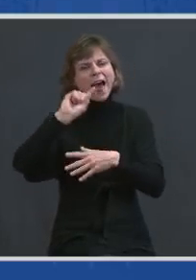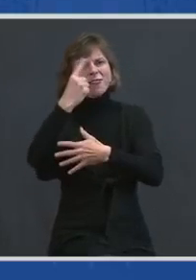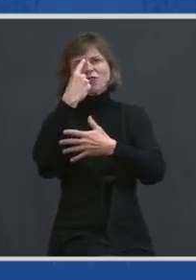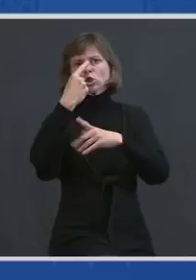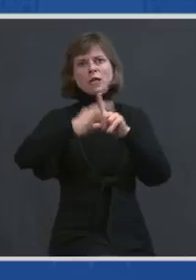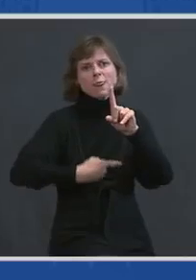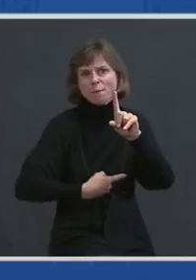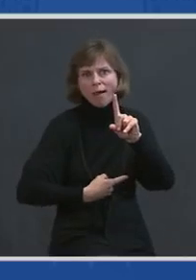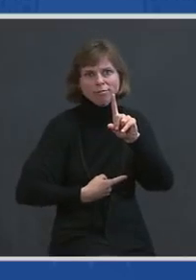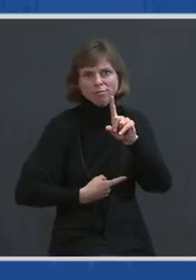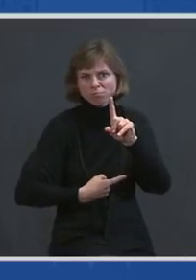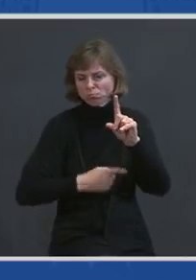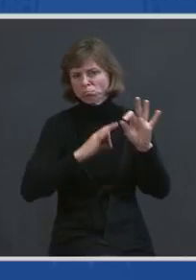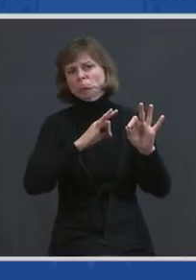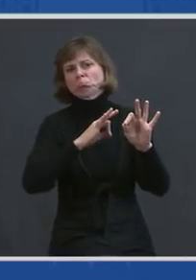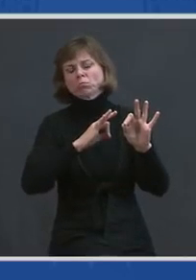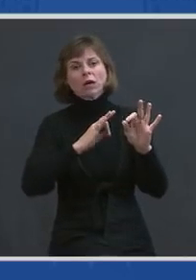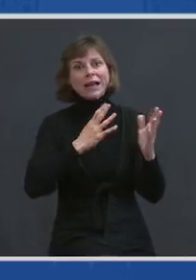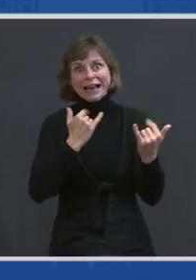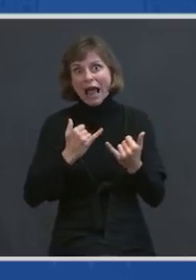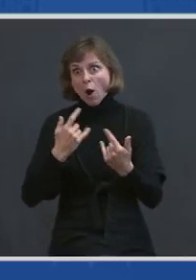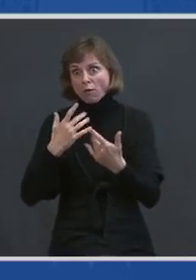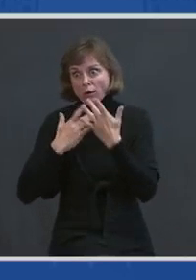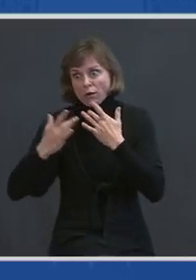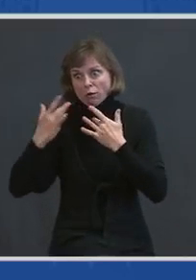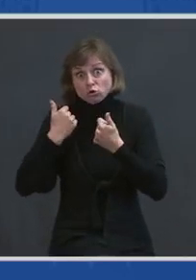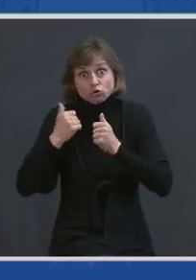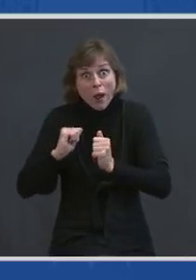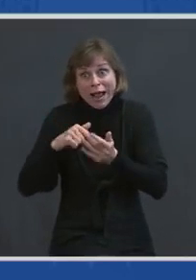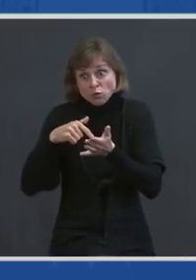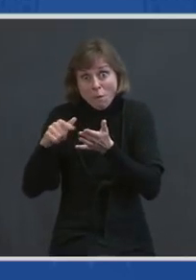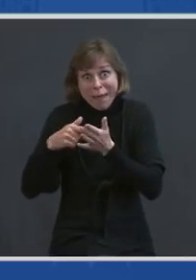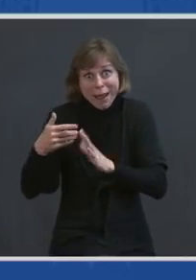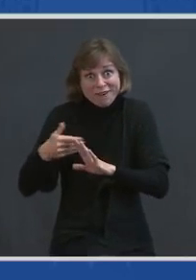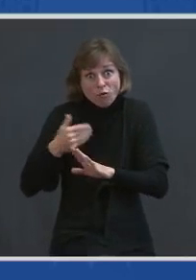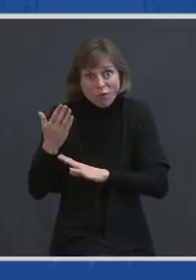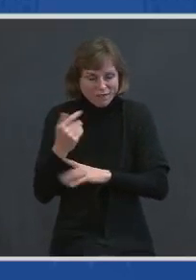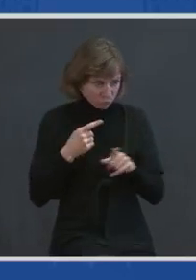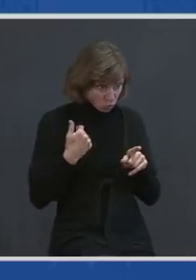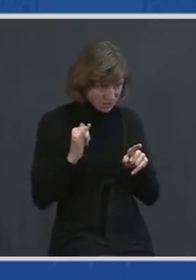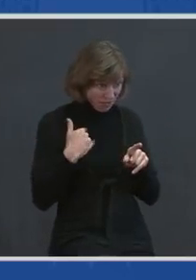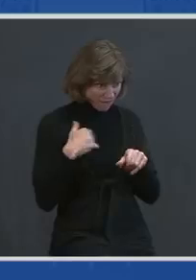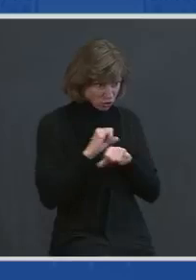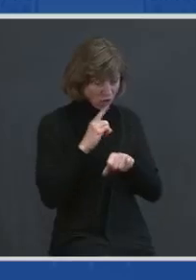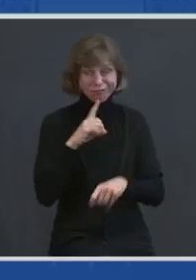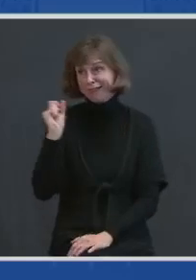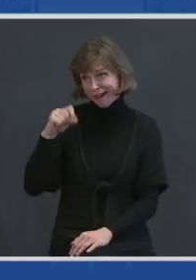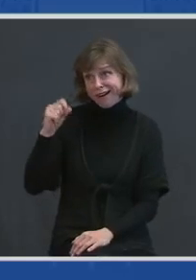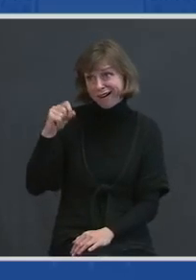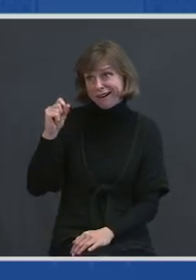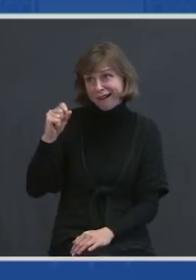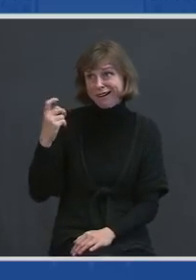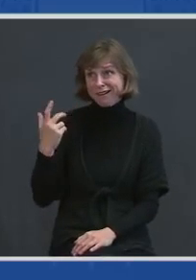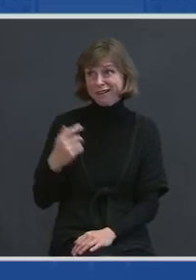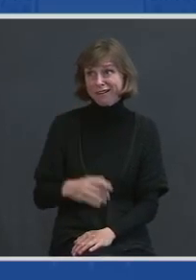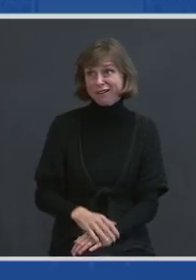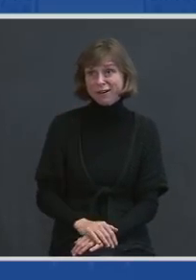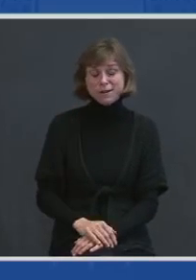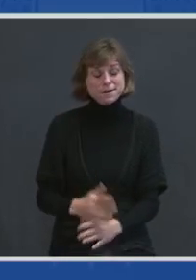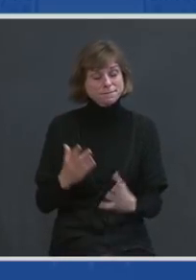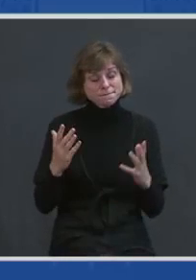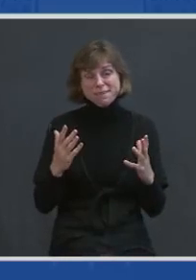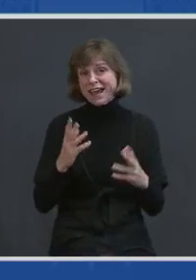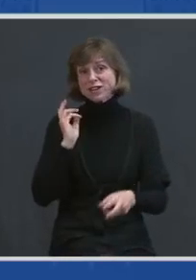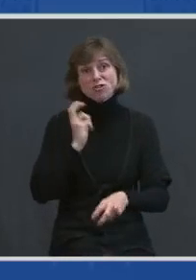struggling to pay them on the 15th. And you're still employed. Yeah, you know, and it's just a